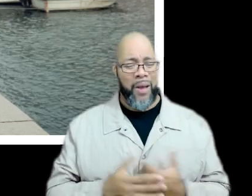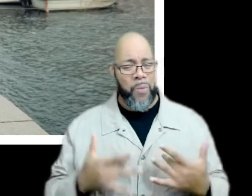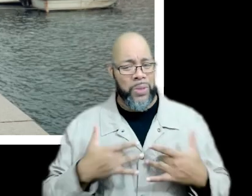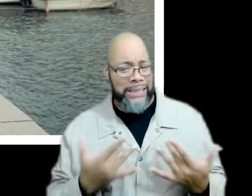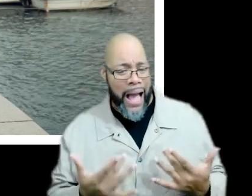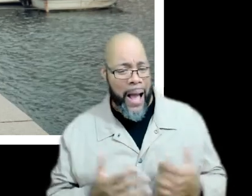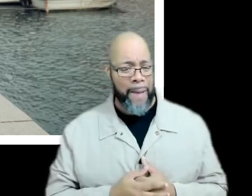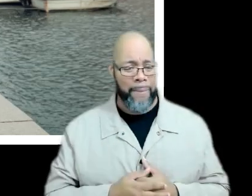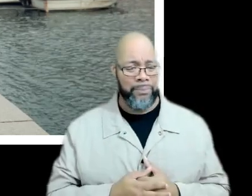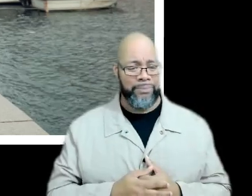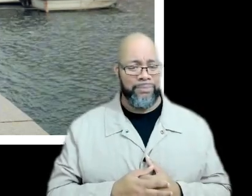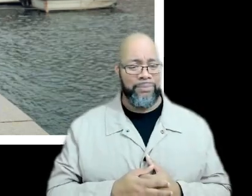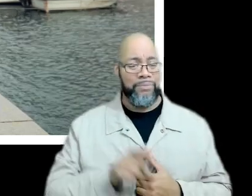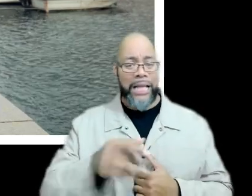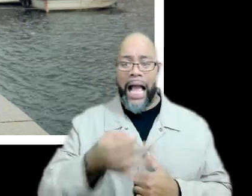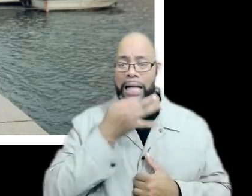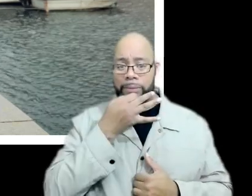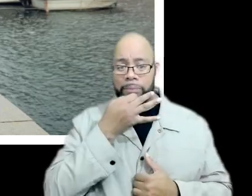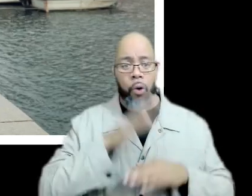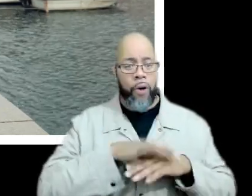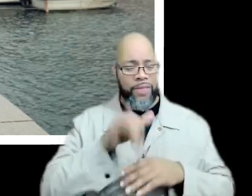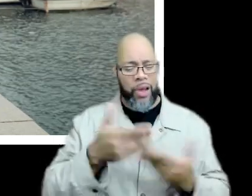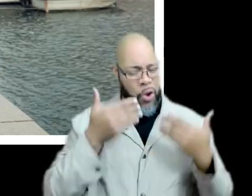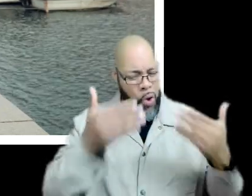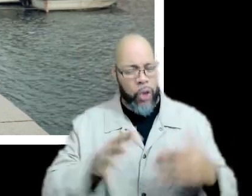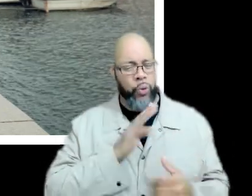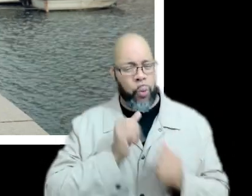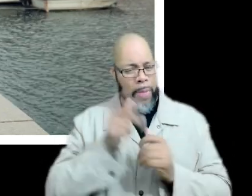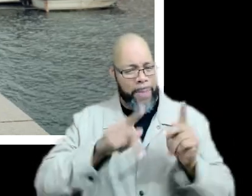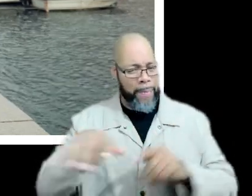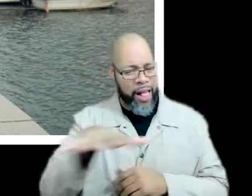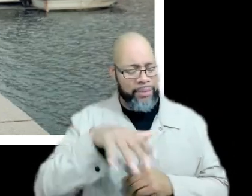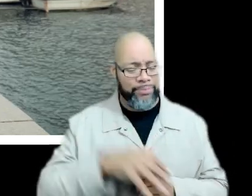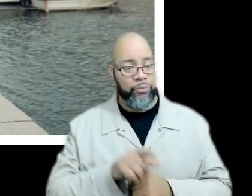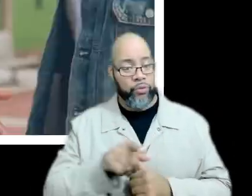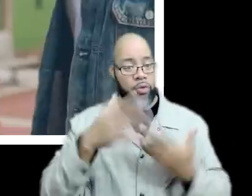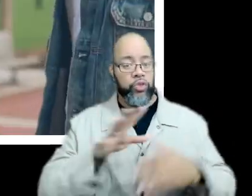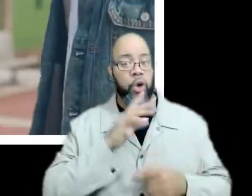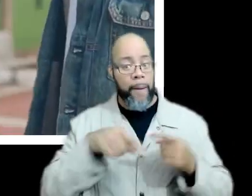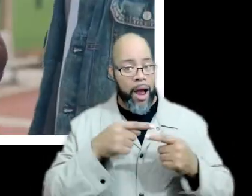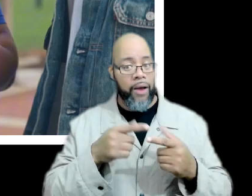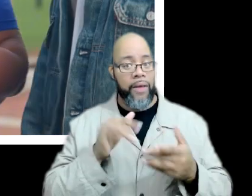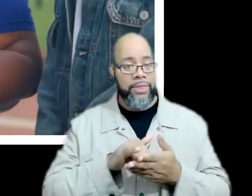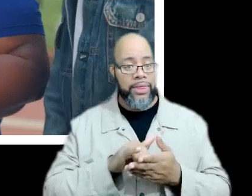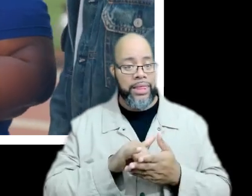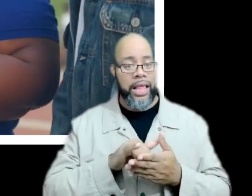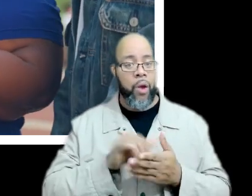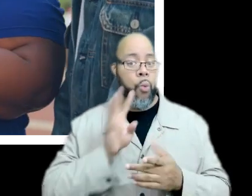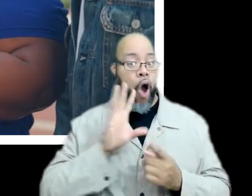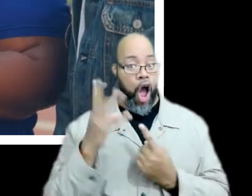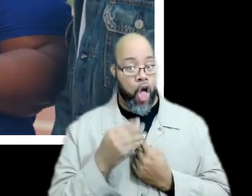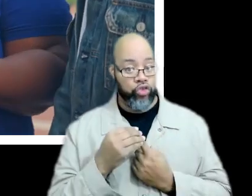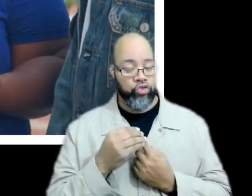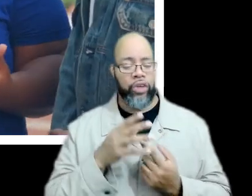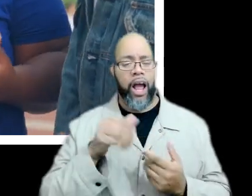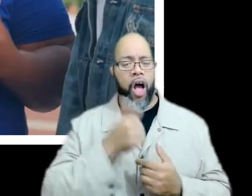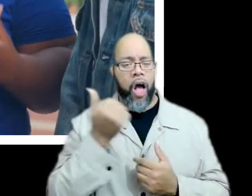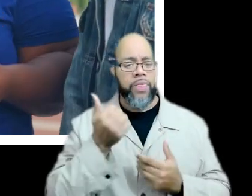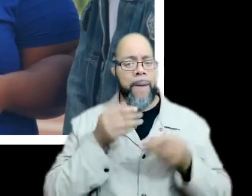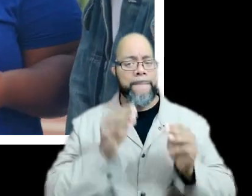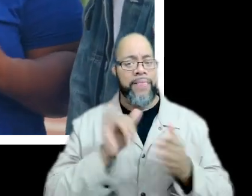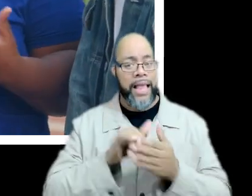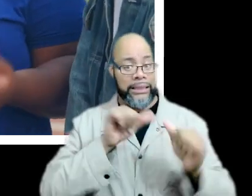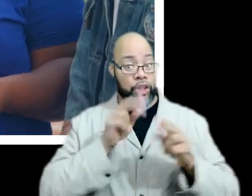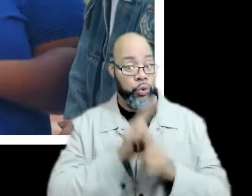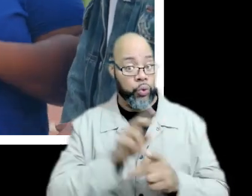your mouth. She's an Thank expert you. on this. Go ahead and talk to the people. All right, so you already talked a lot about the aquaculture side of it, and there are other